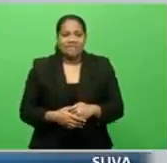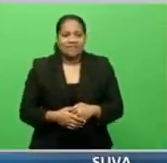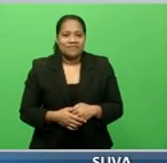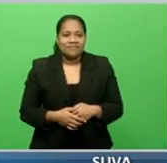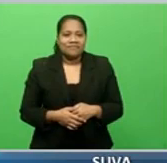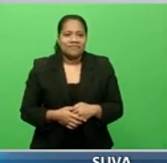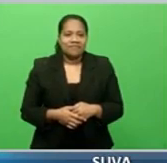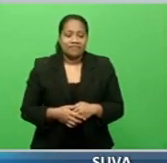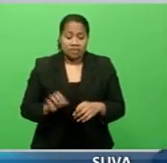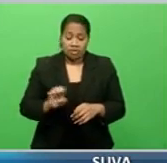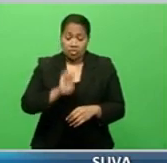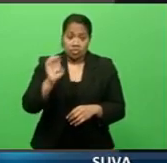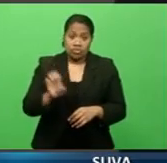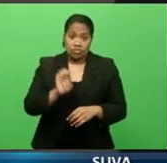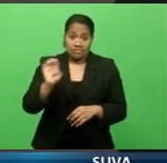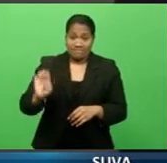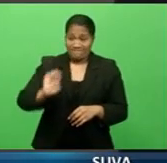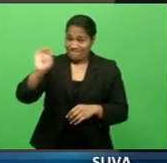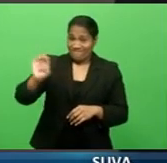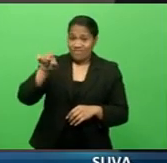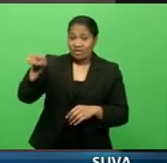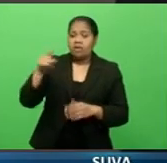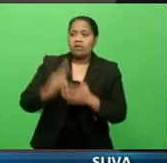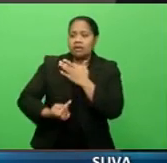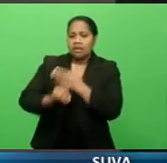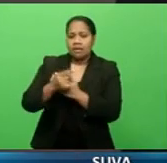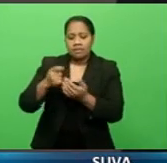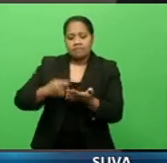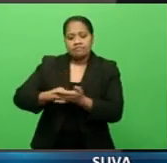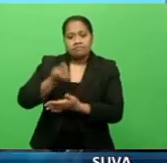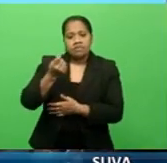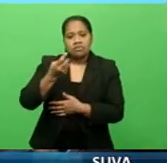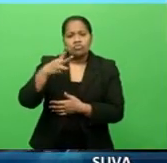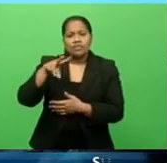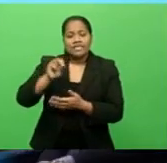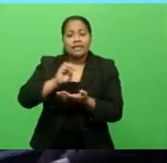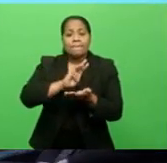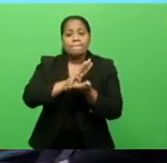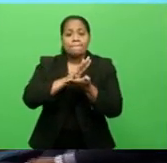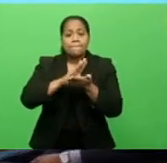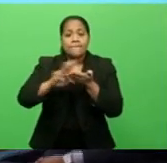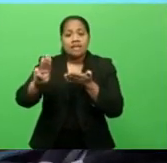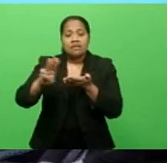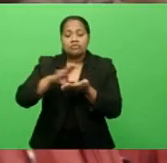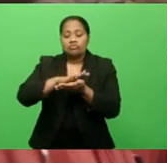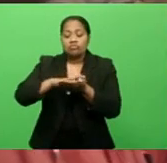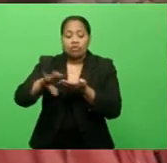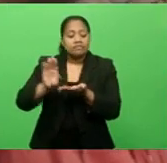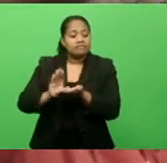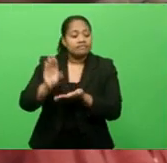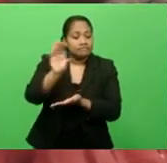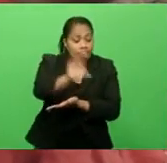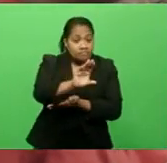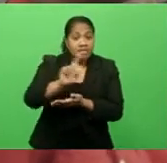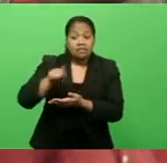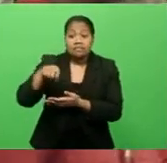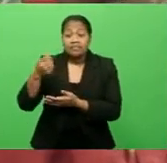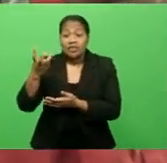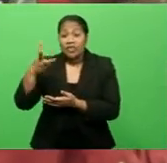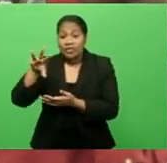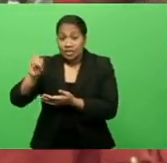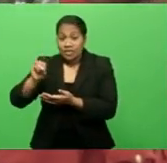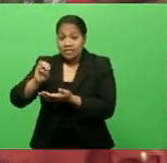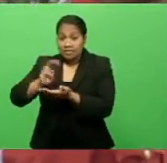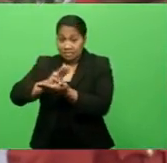Union has made the first payment of $20 million and the remaining $30 million in budget support will come next year.